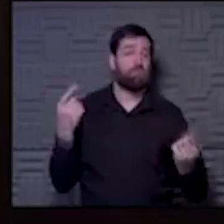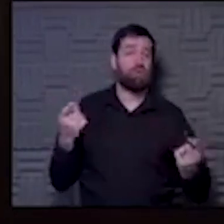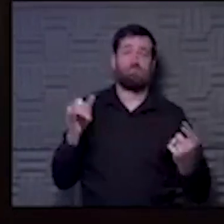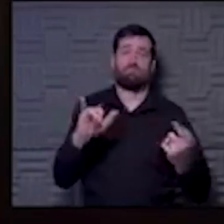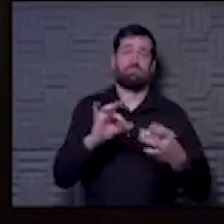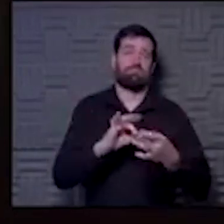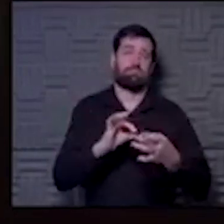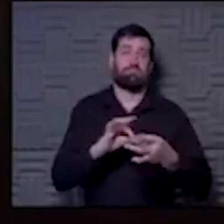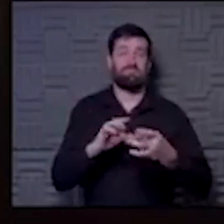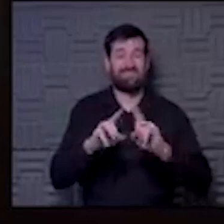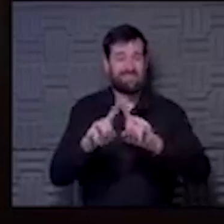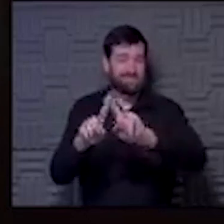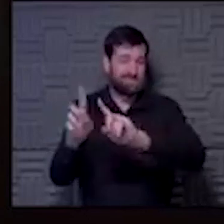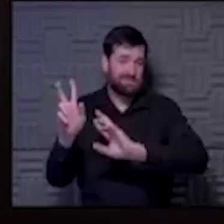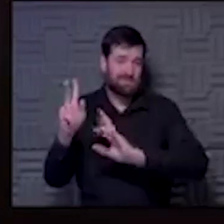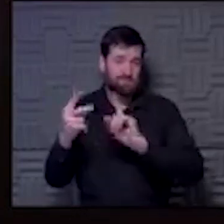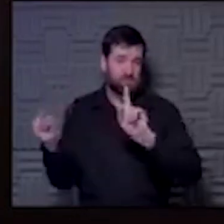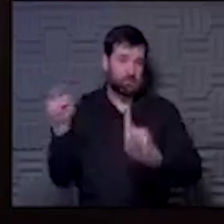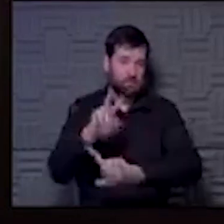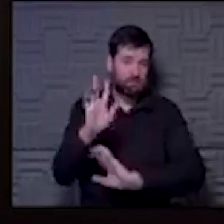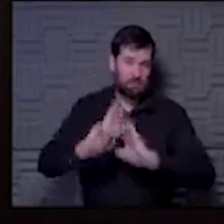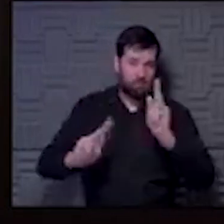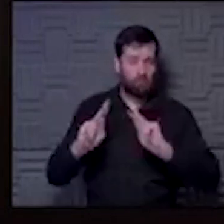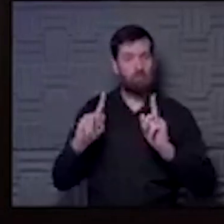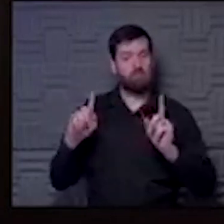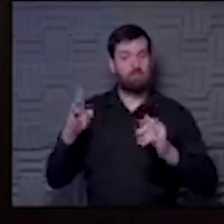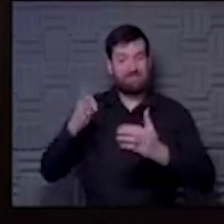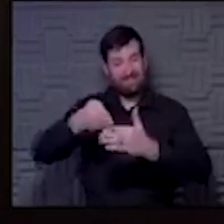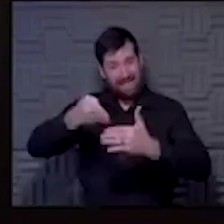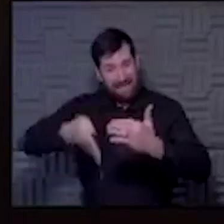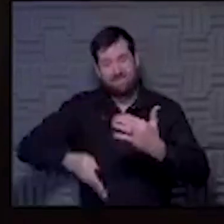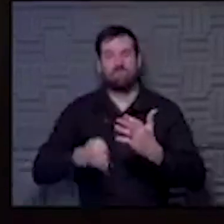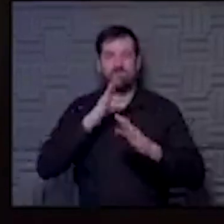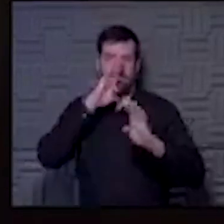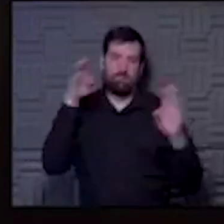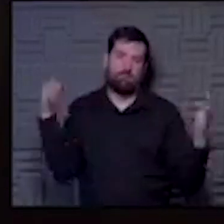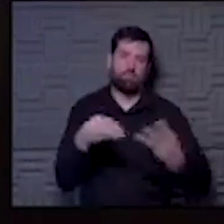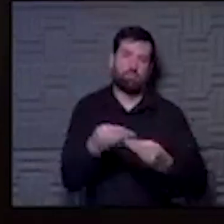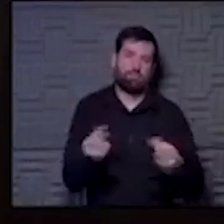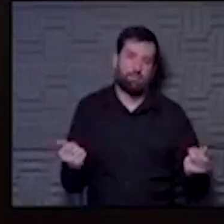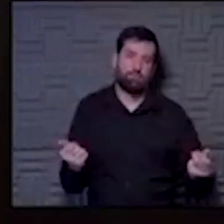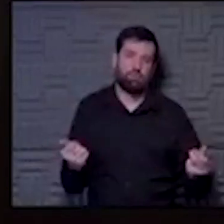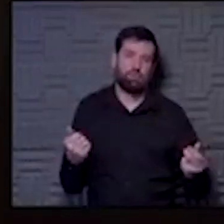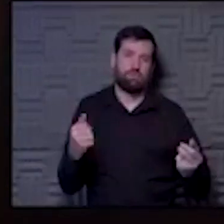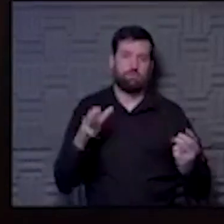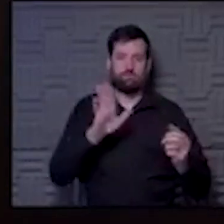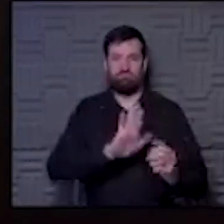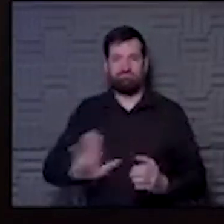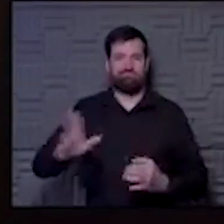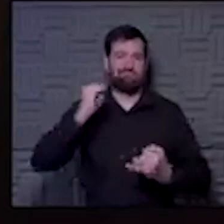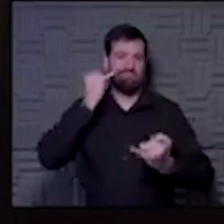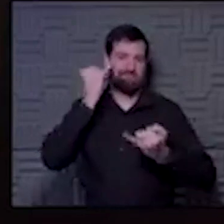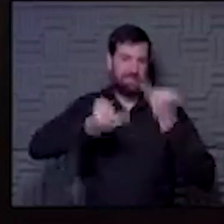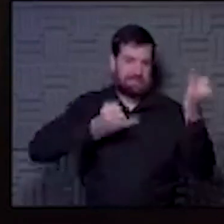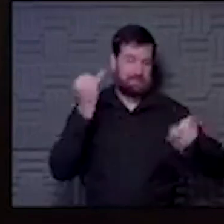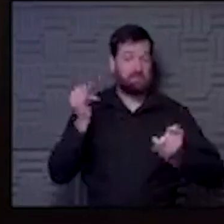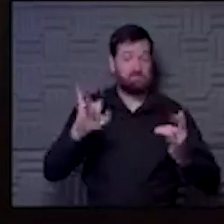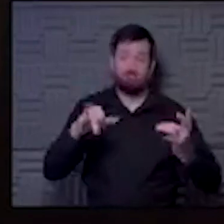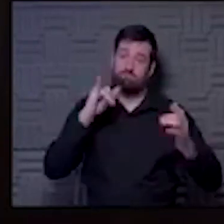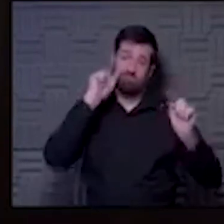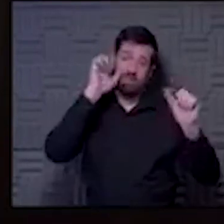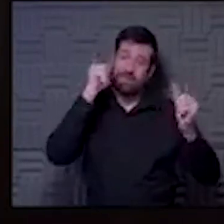even with different perspectives, at the end, we all just focus on the solution or the ideas that they have, and that has been